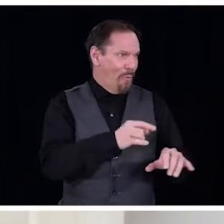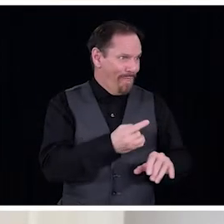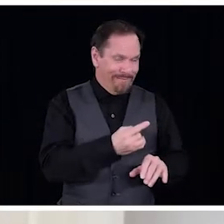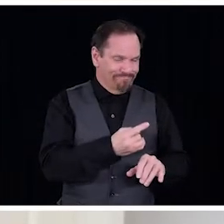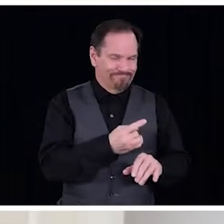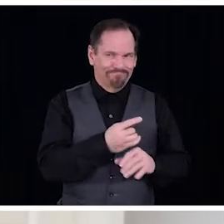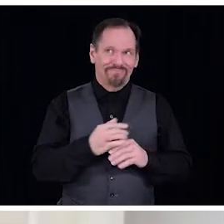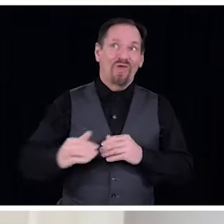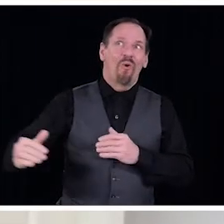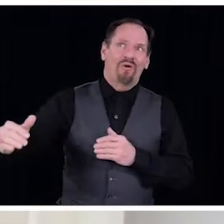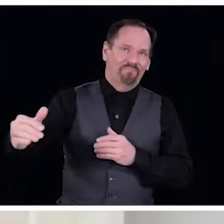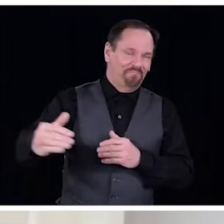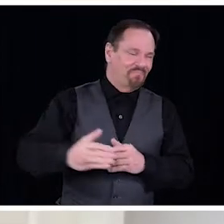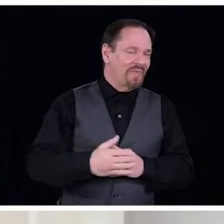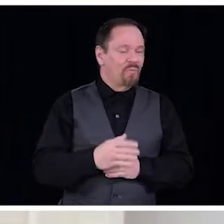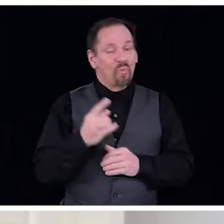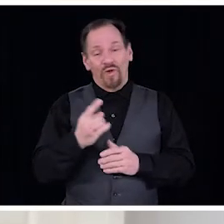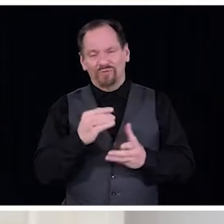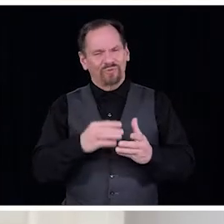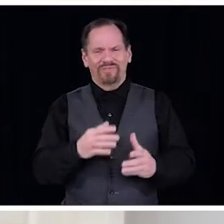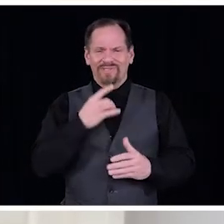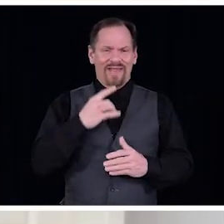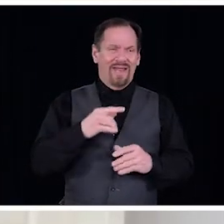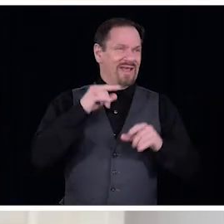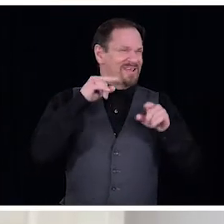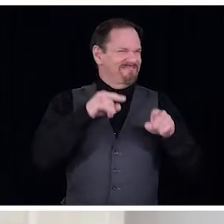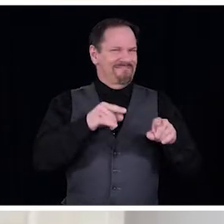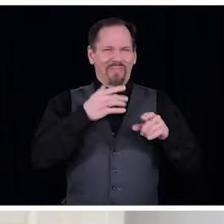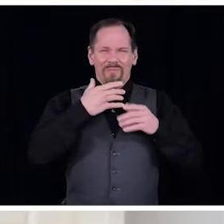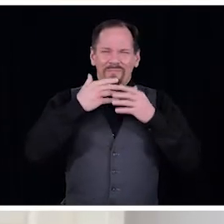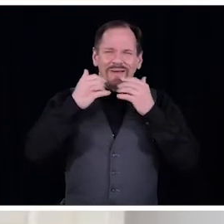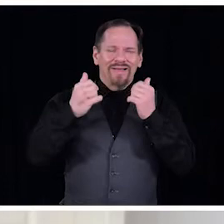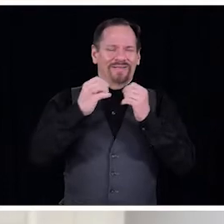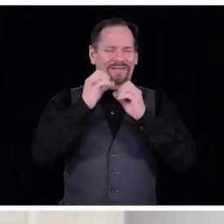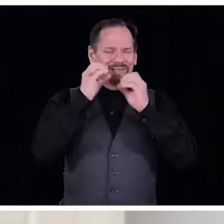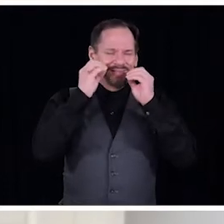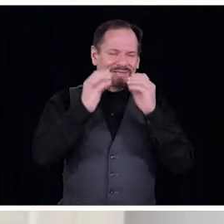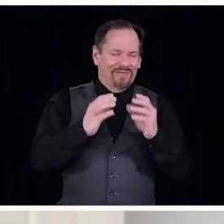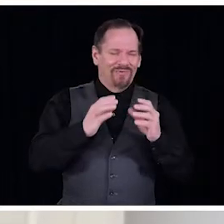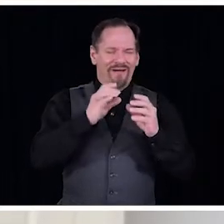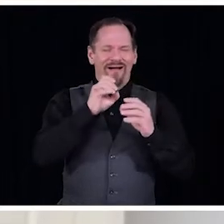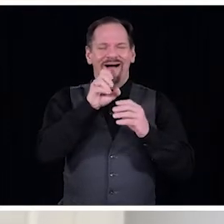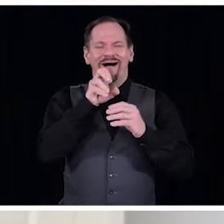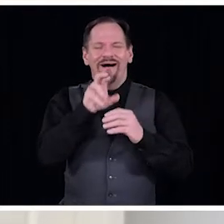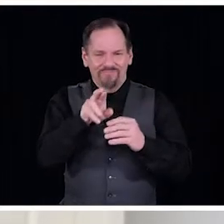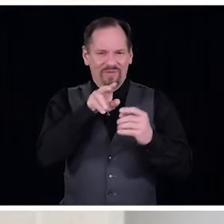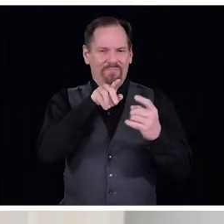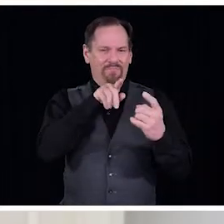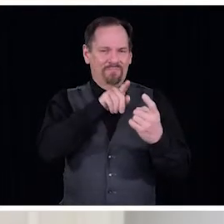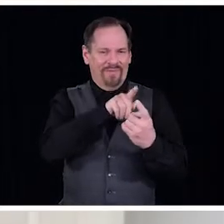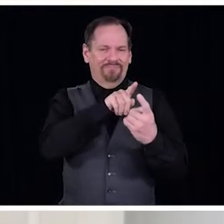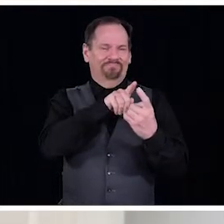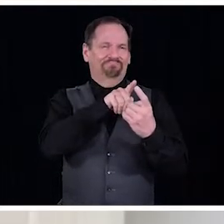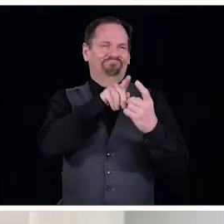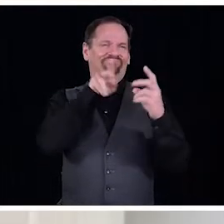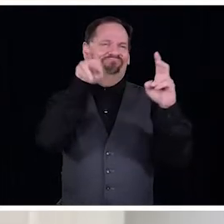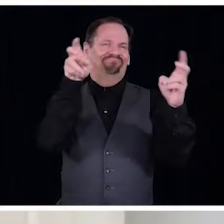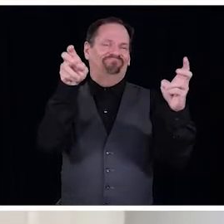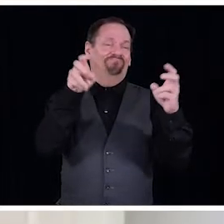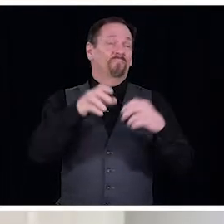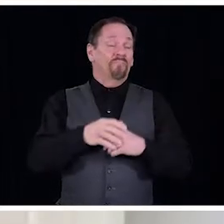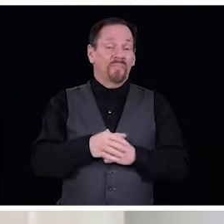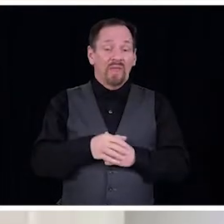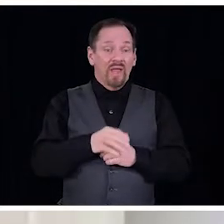student stated simply that you are, quote, undoubtedly the best teacher I have ever met, end quote. In your own